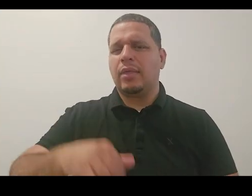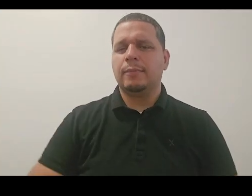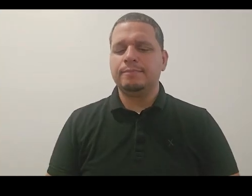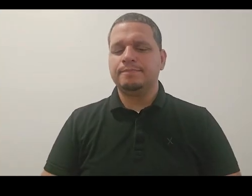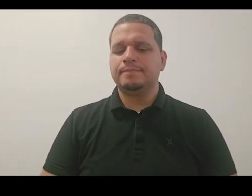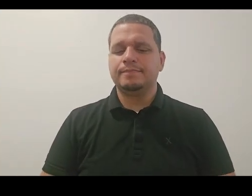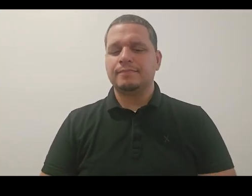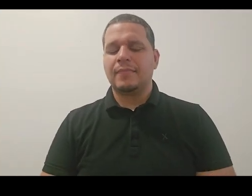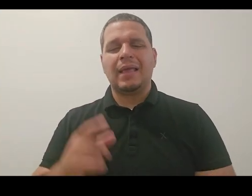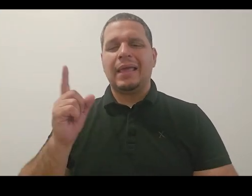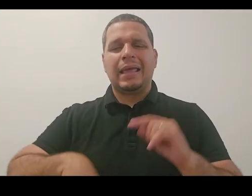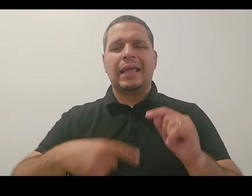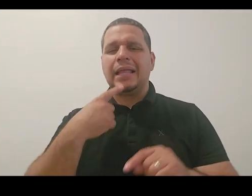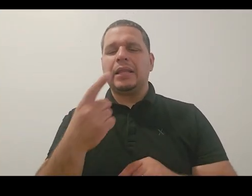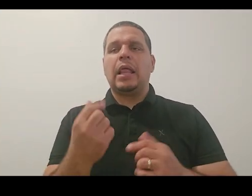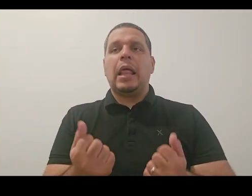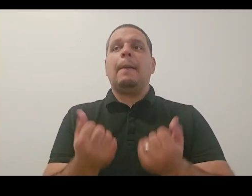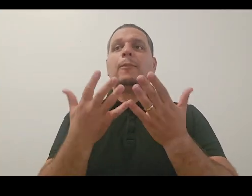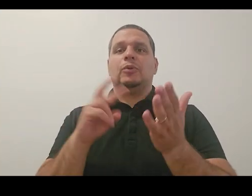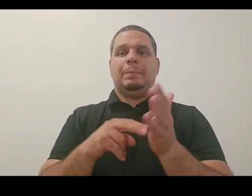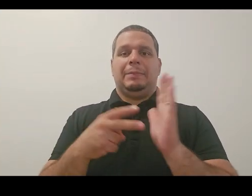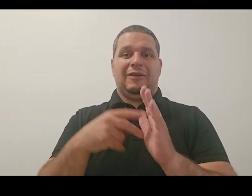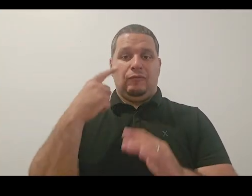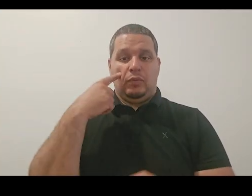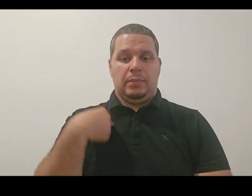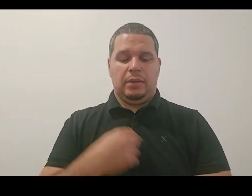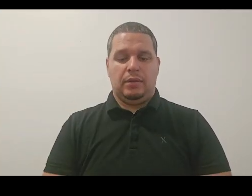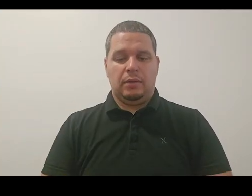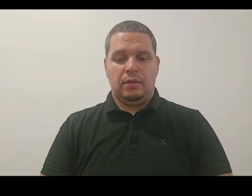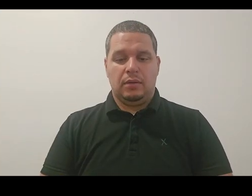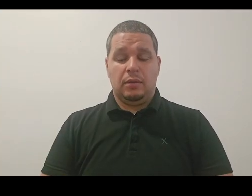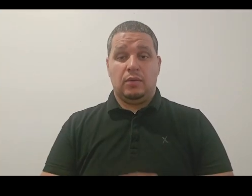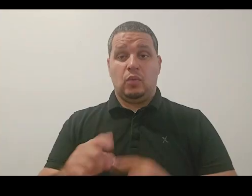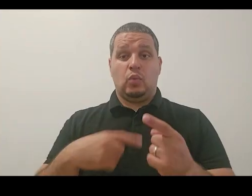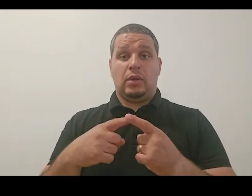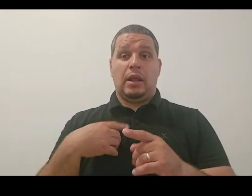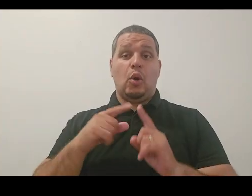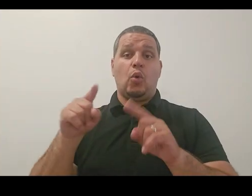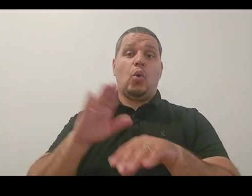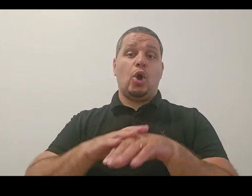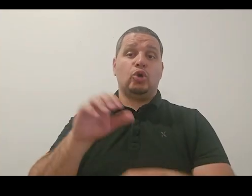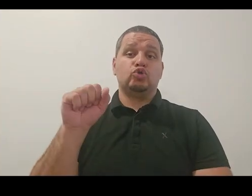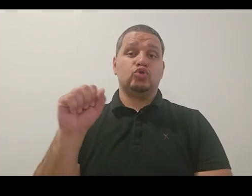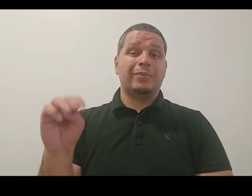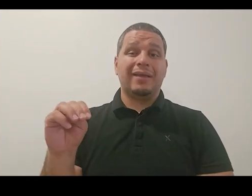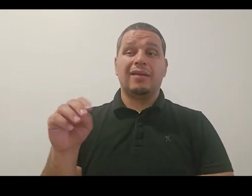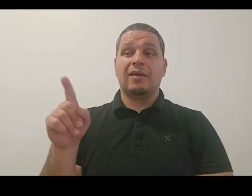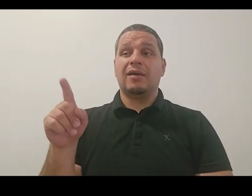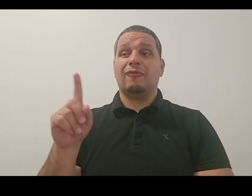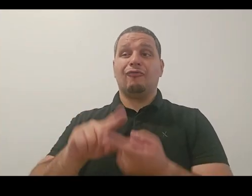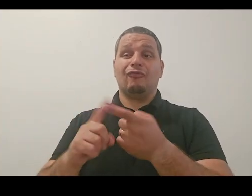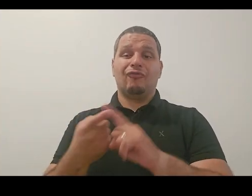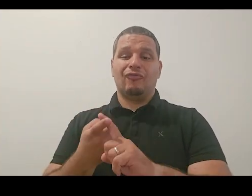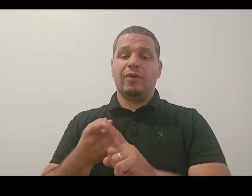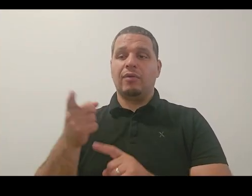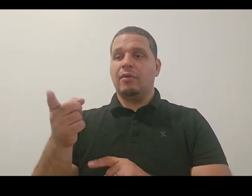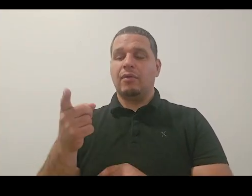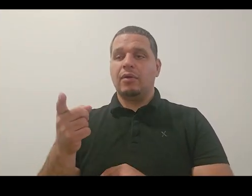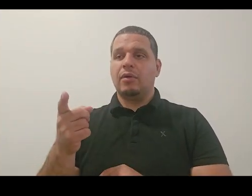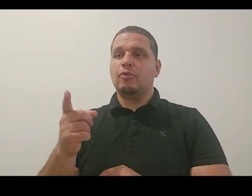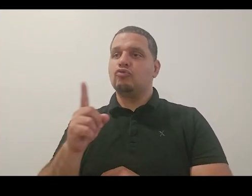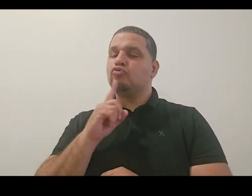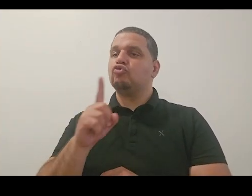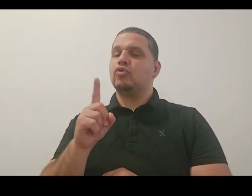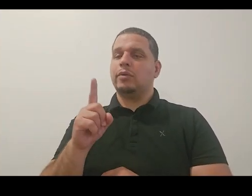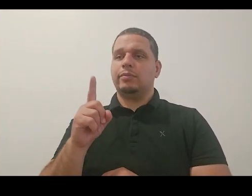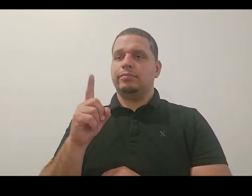inclusive way, please do that. I can't tell you how much it means to me when I go on social media and I see a